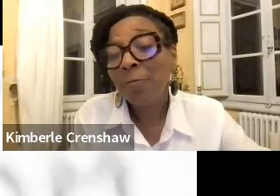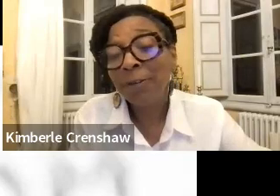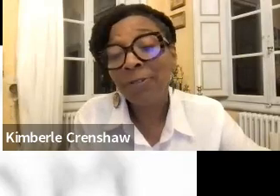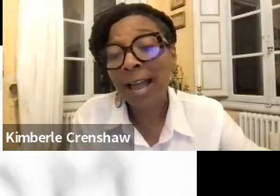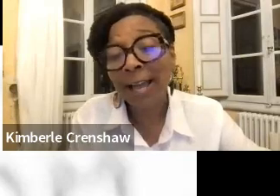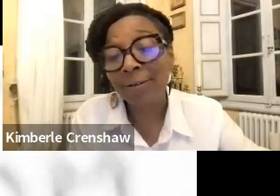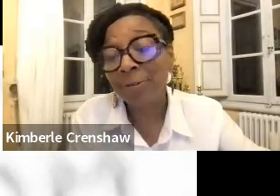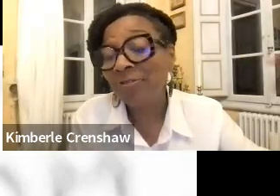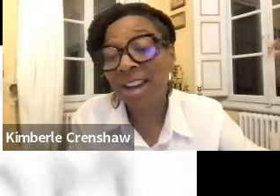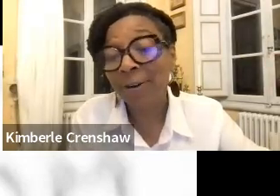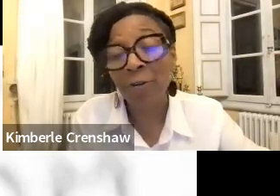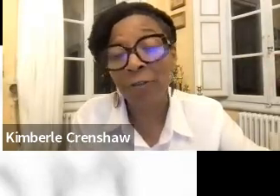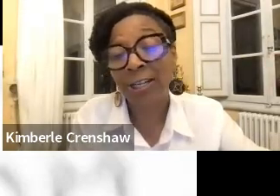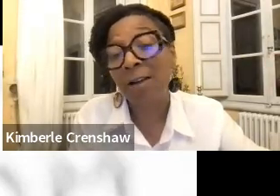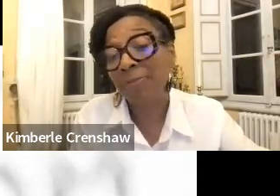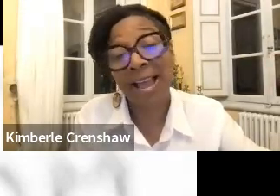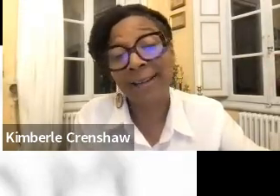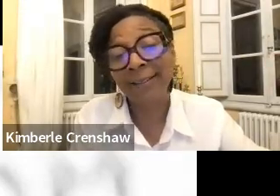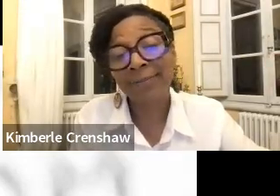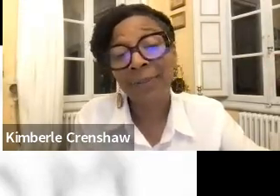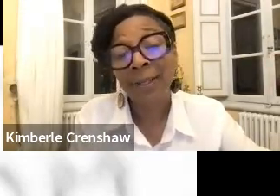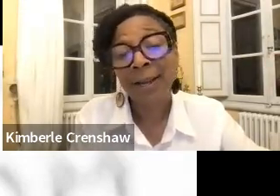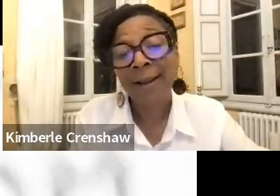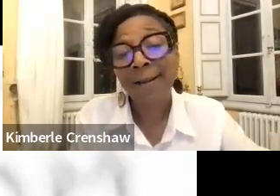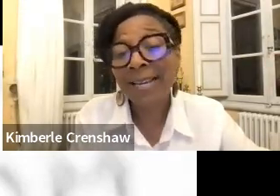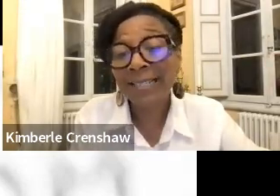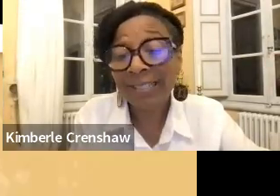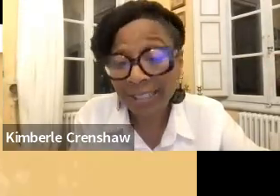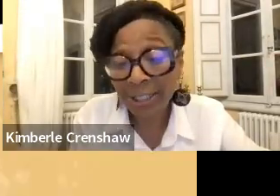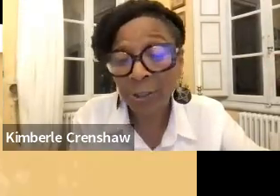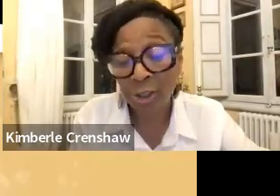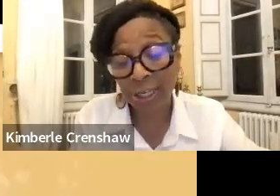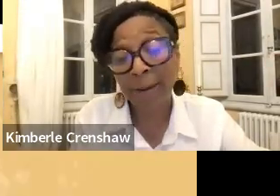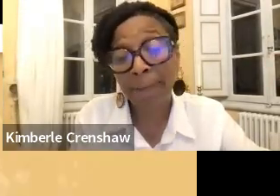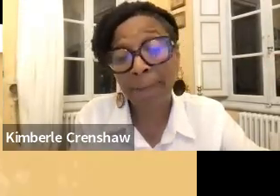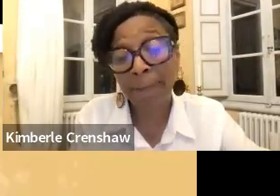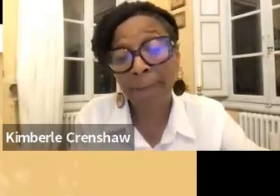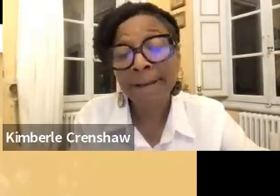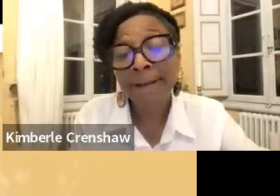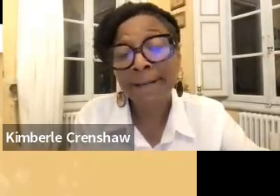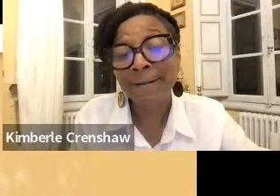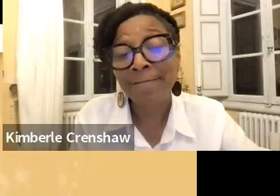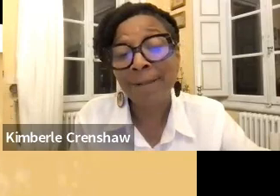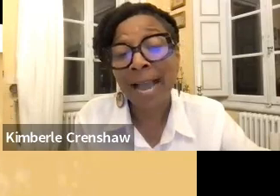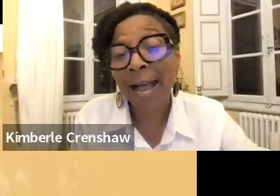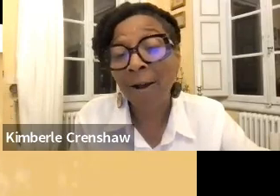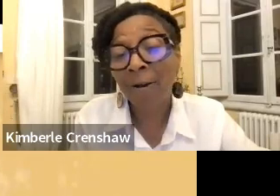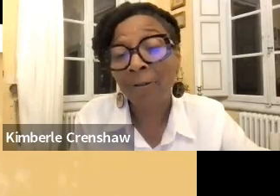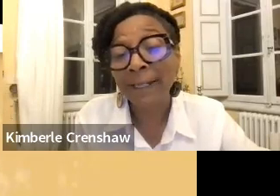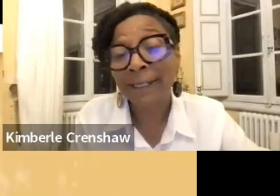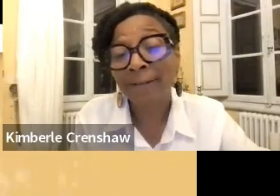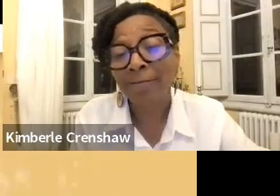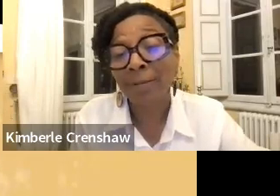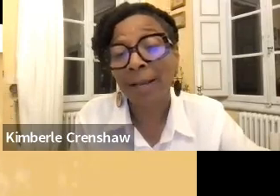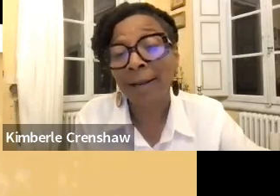comfortable. We've not overcome that. It's still shaping